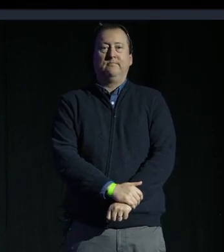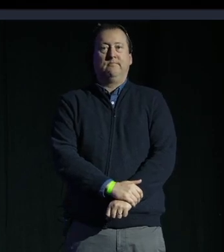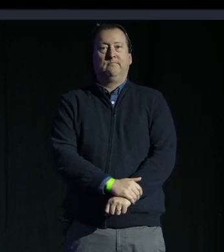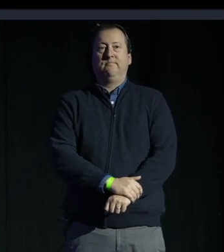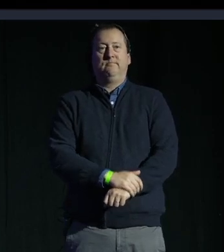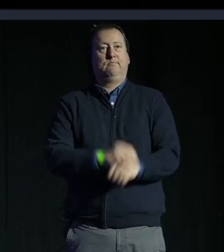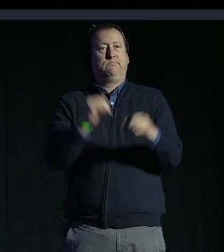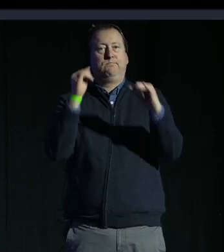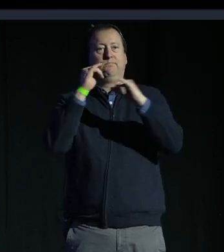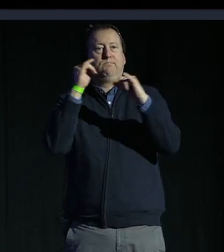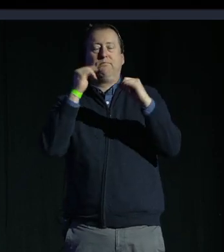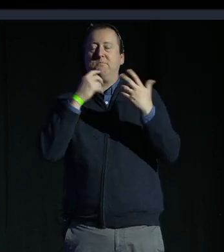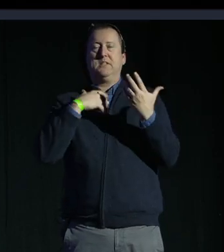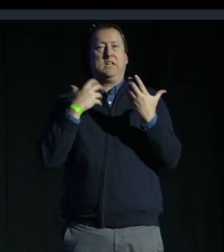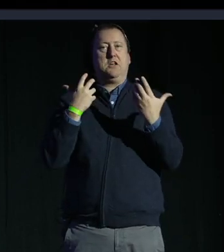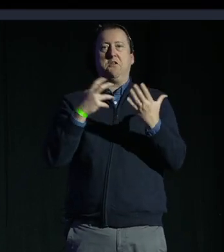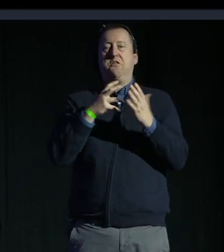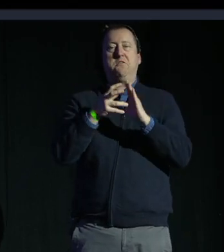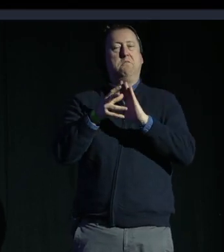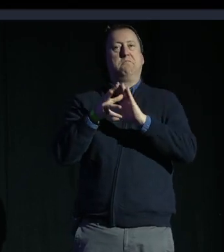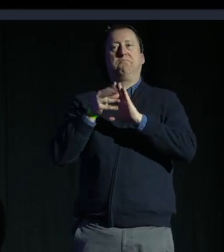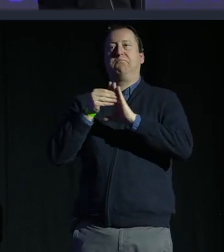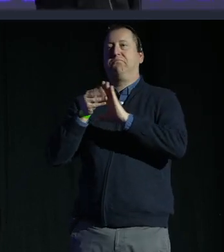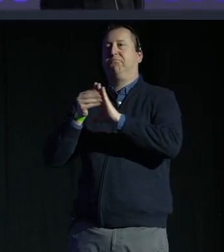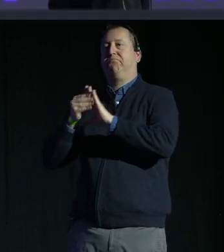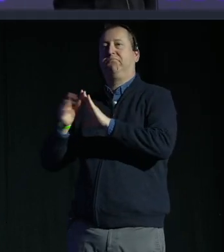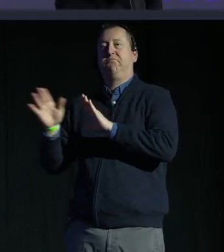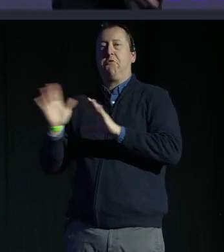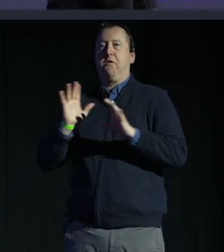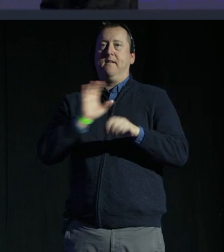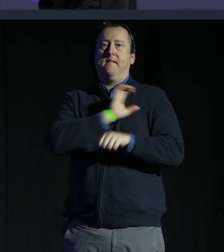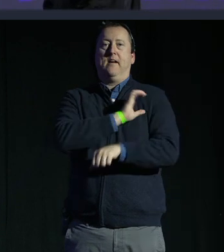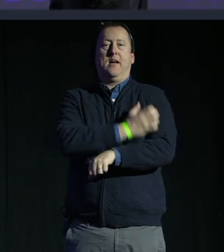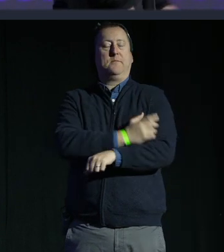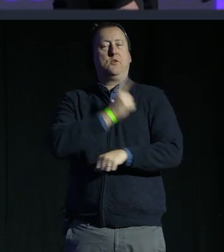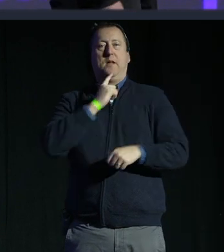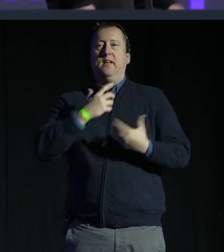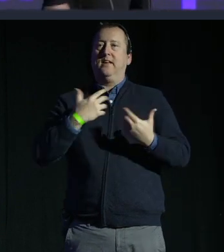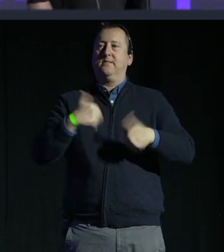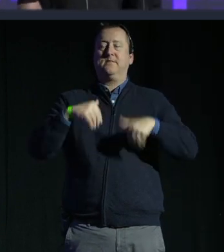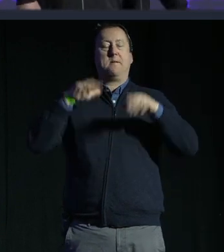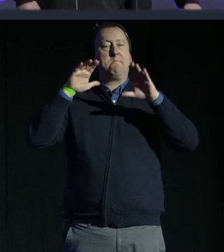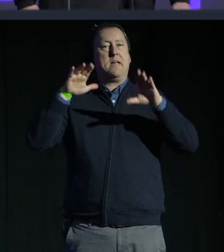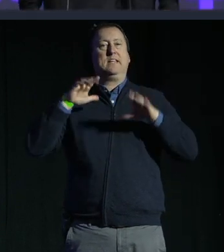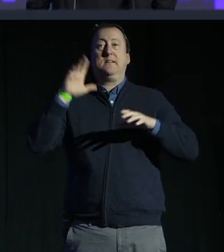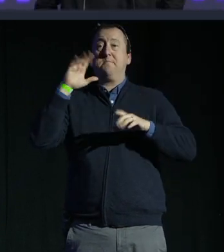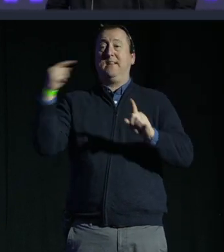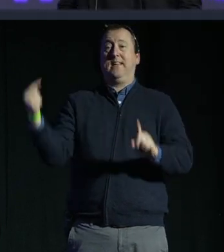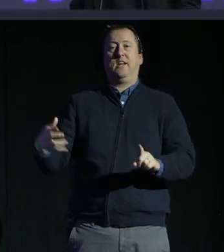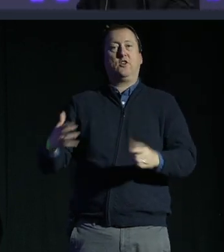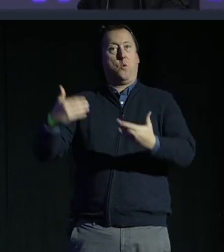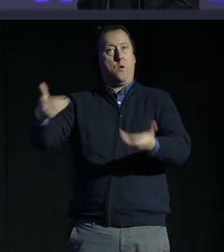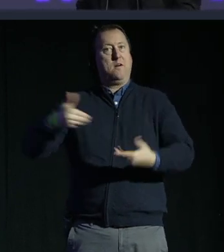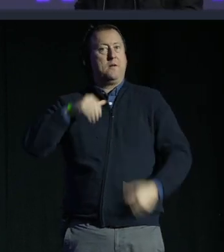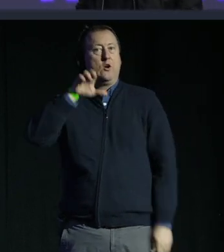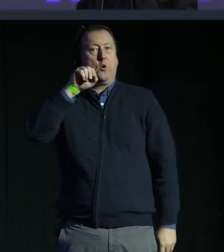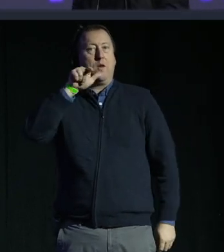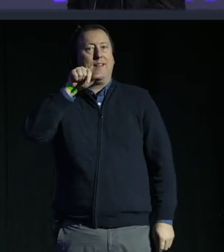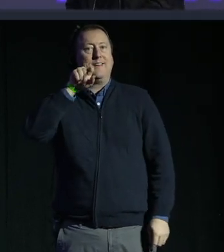Wow, just out here soaking up the vibes. It is amazing to be with you. Welcome to Coalesce 2023.